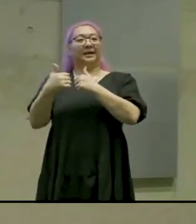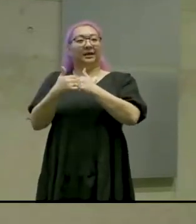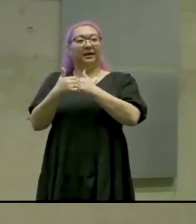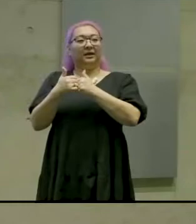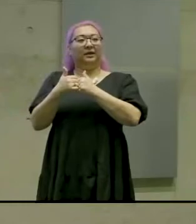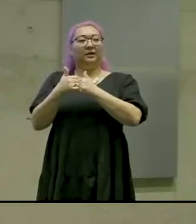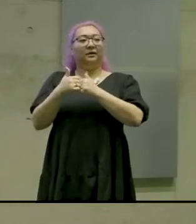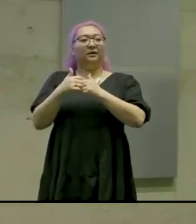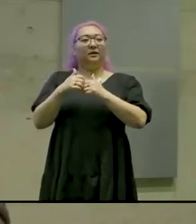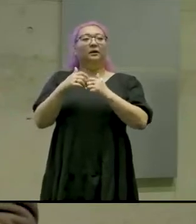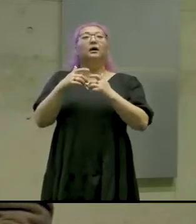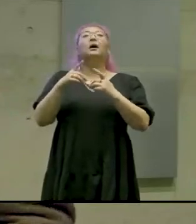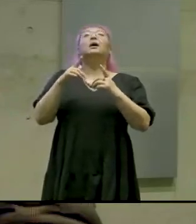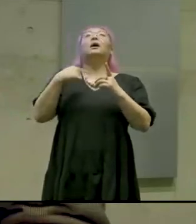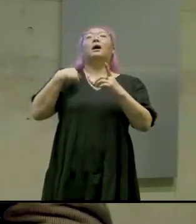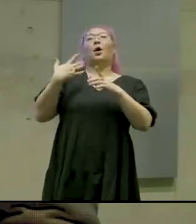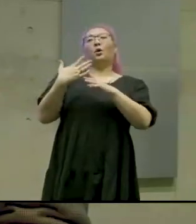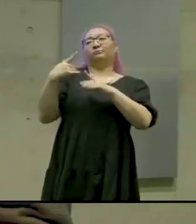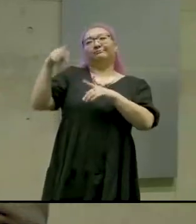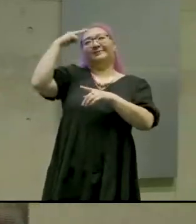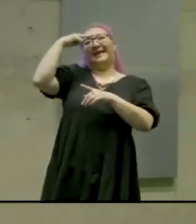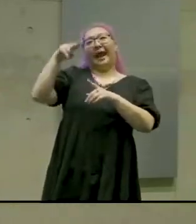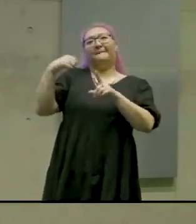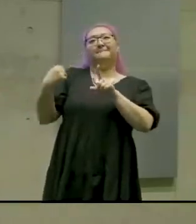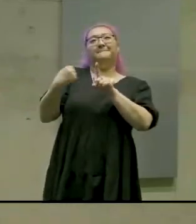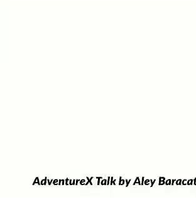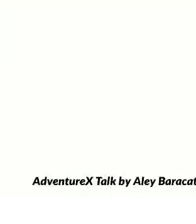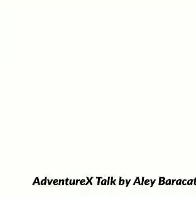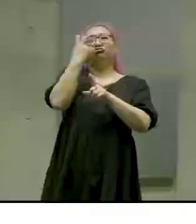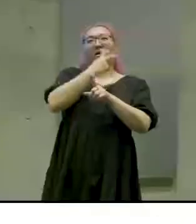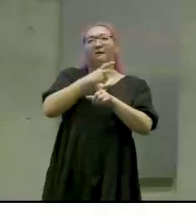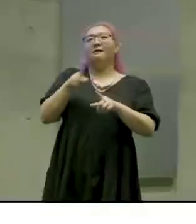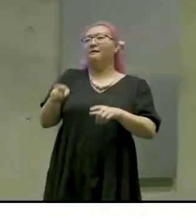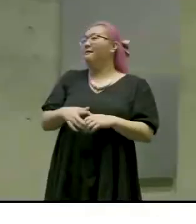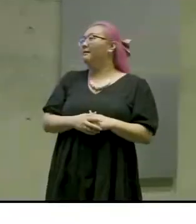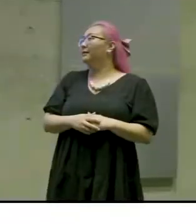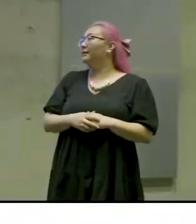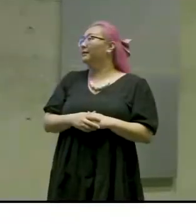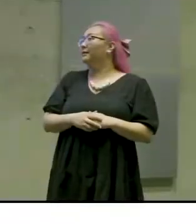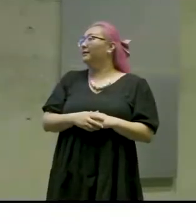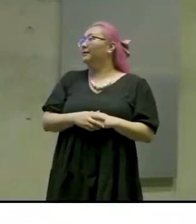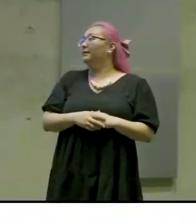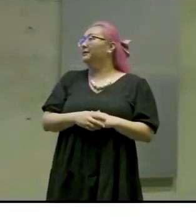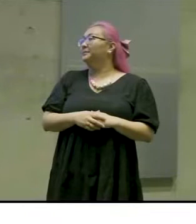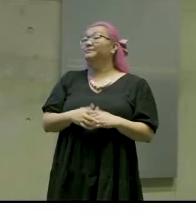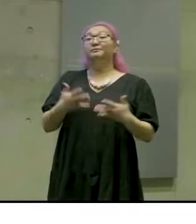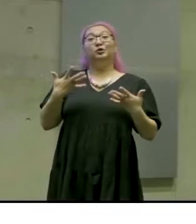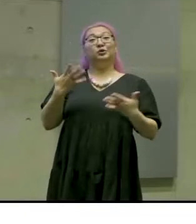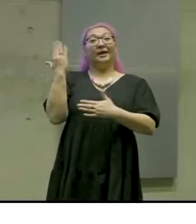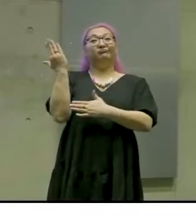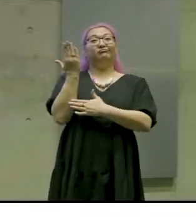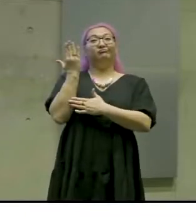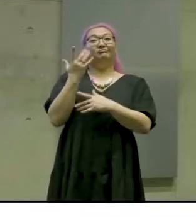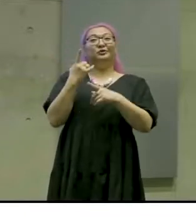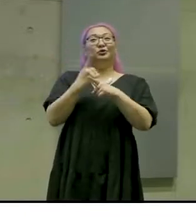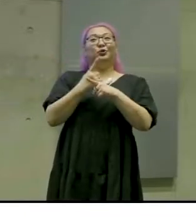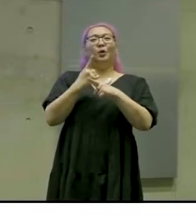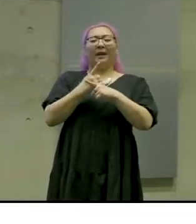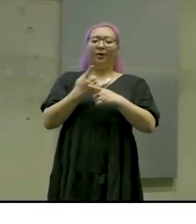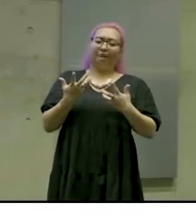Ghost as a creative technologist and a prototyper. And today's talk is called The Personal is